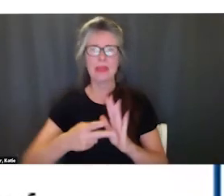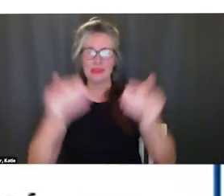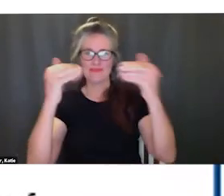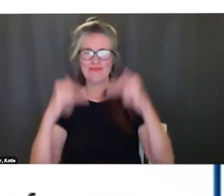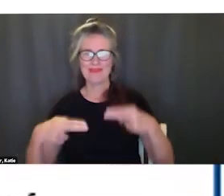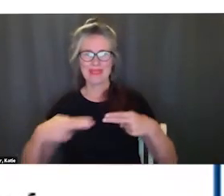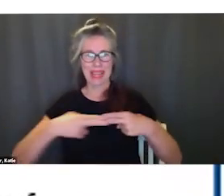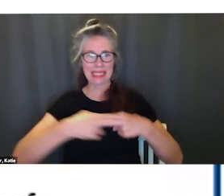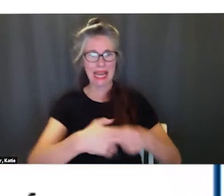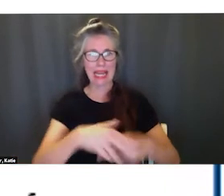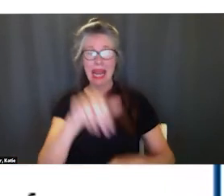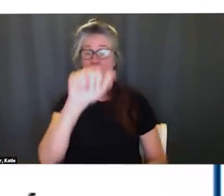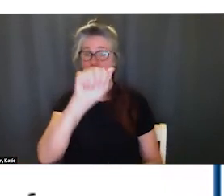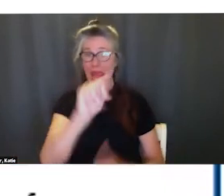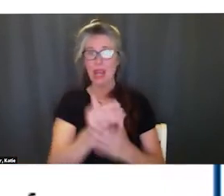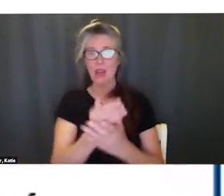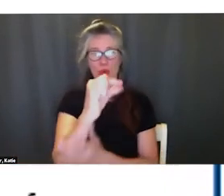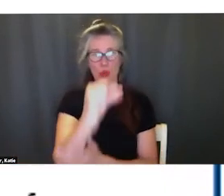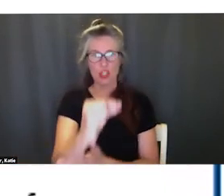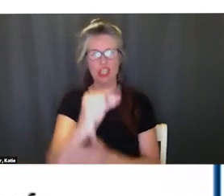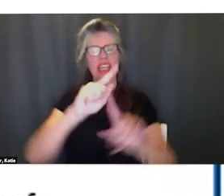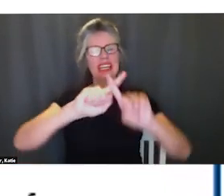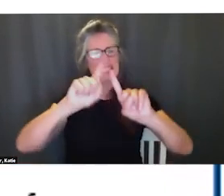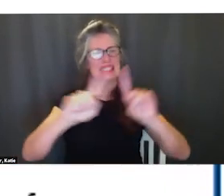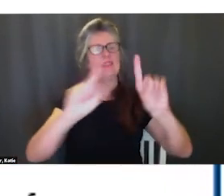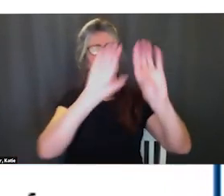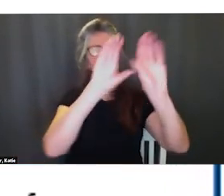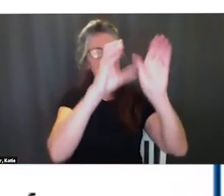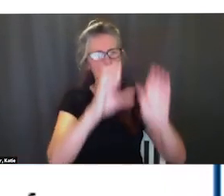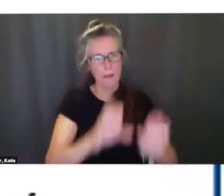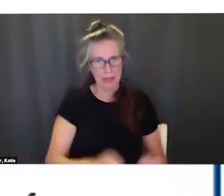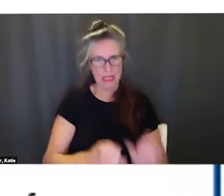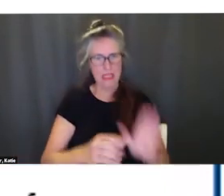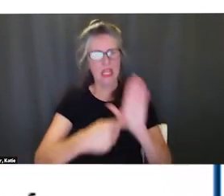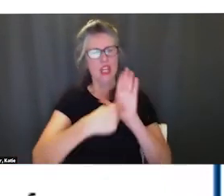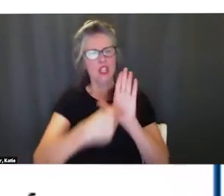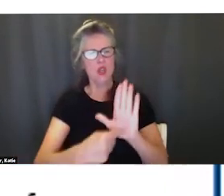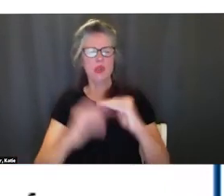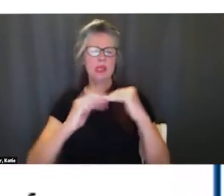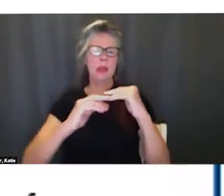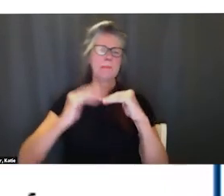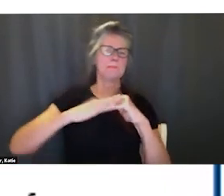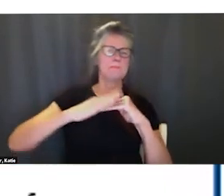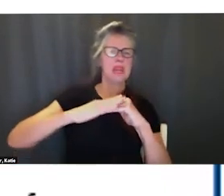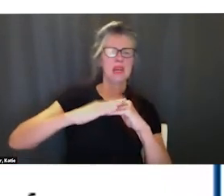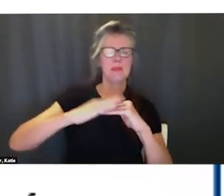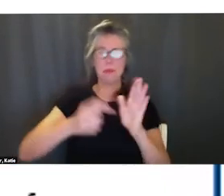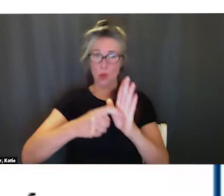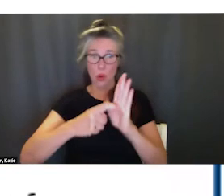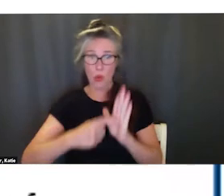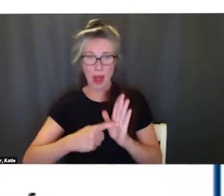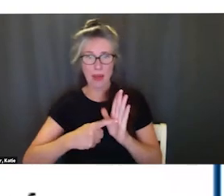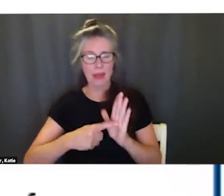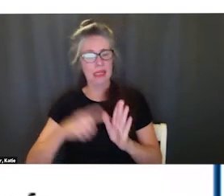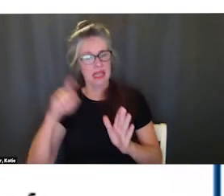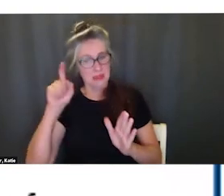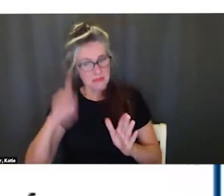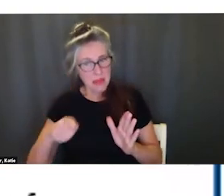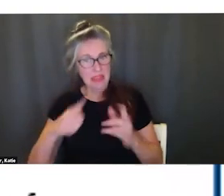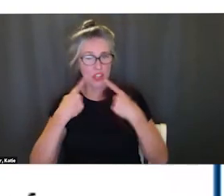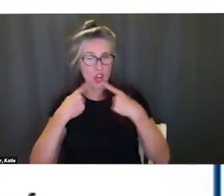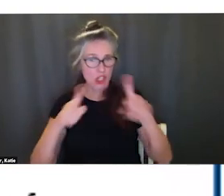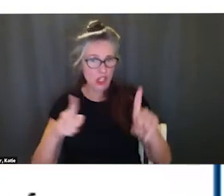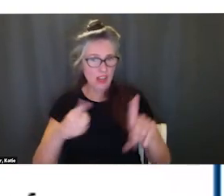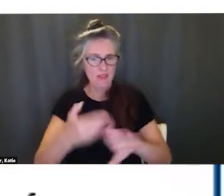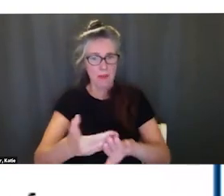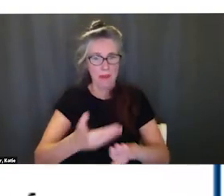So A through G is a course of study that represents the minimum requirements that a student must achieve in order to